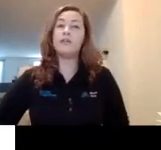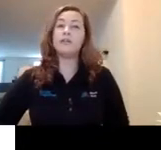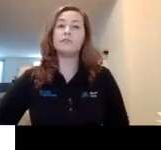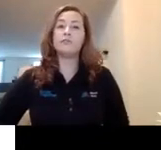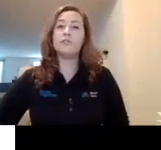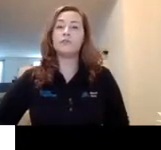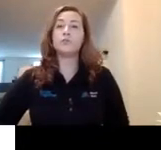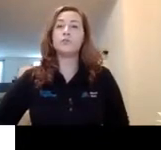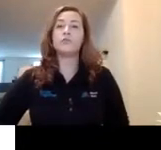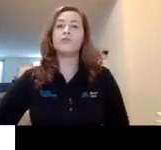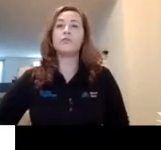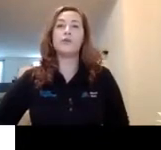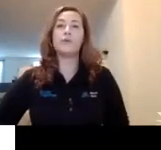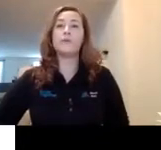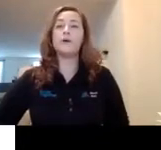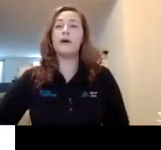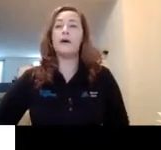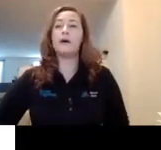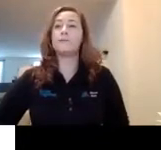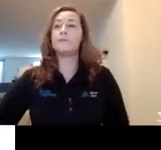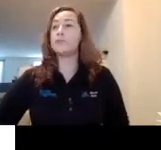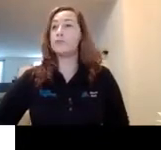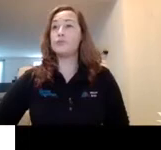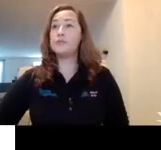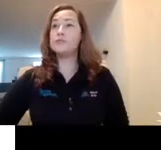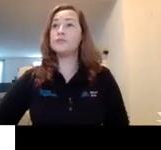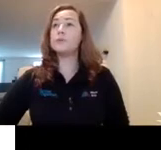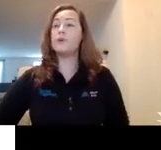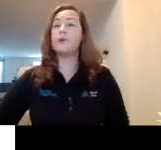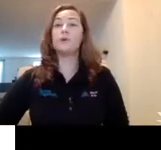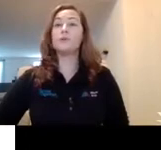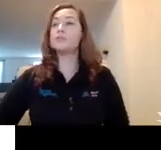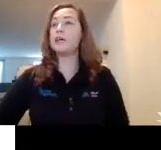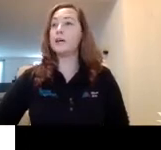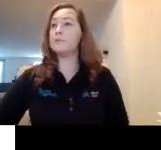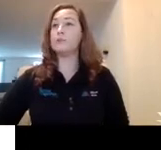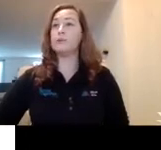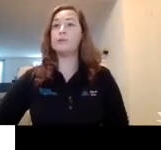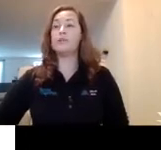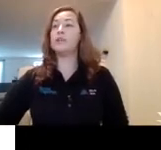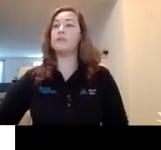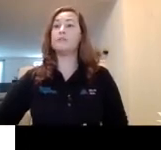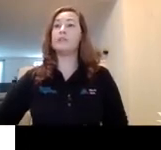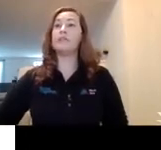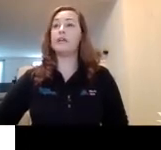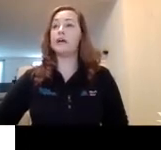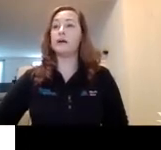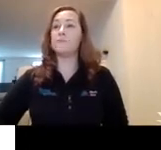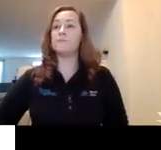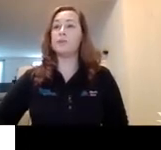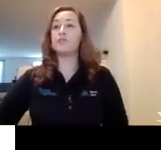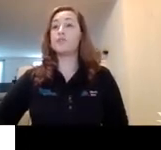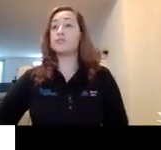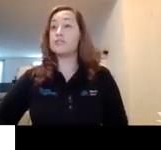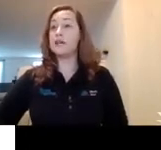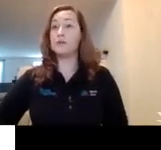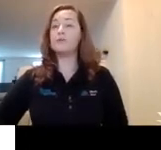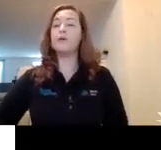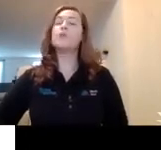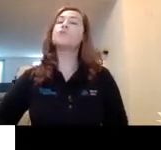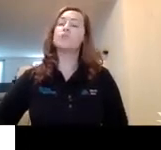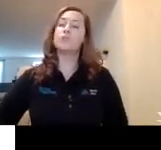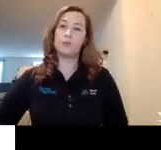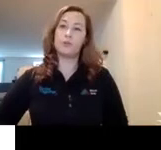they really continued to perform surgeries all the time. They never really shut